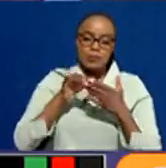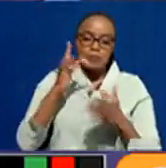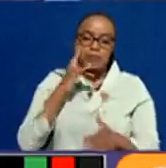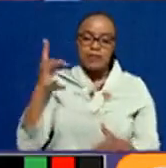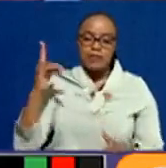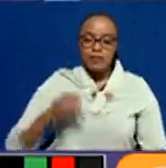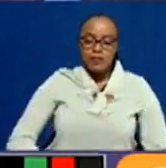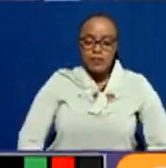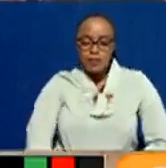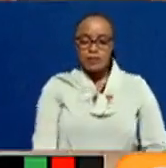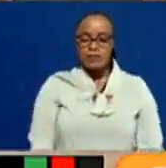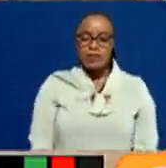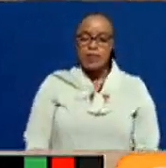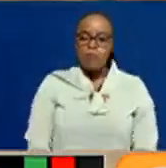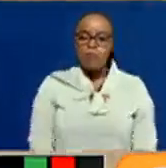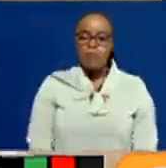reports.